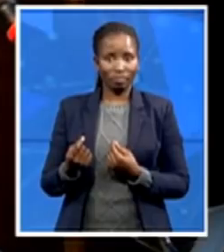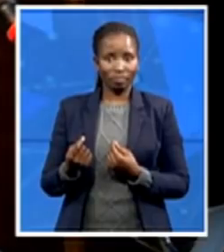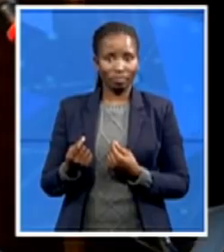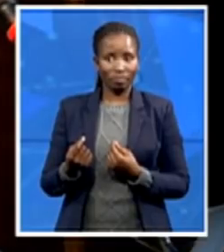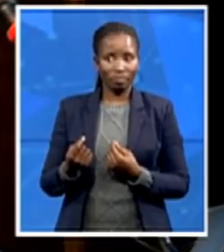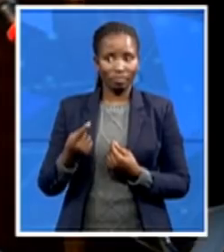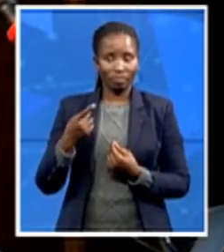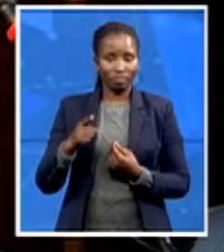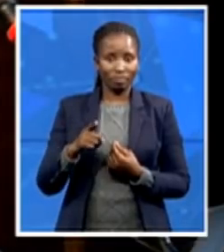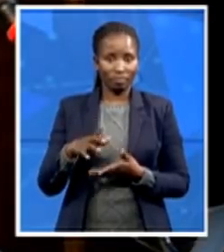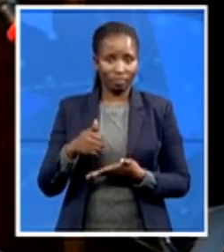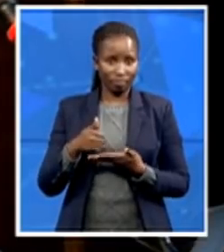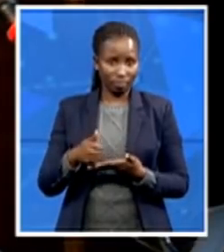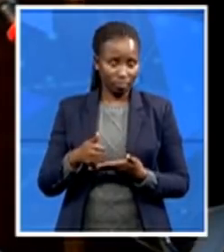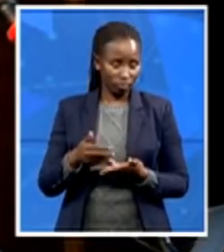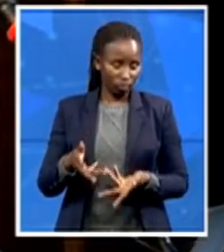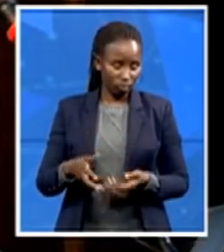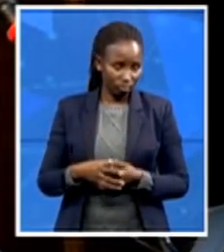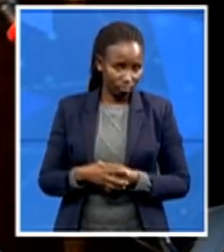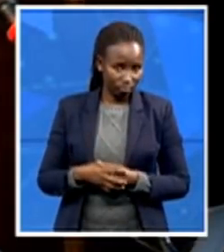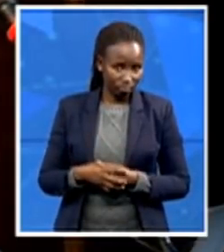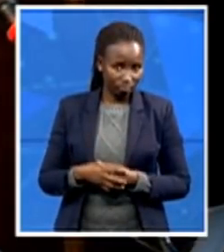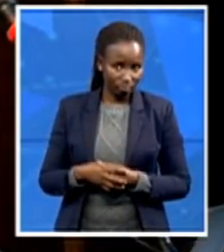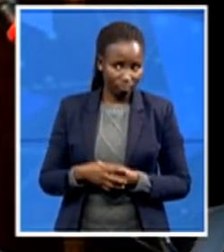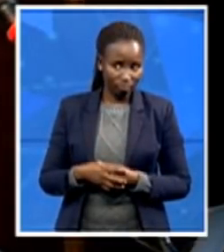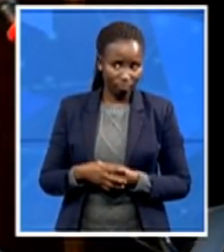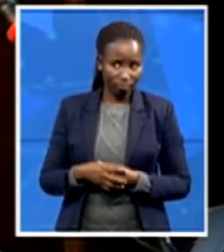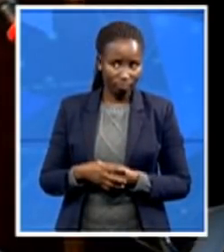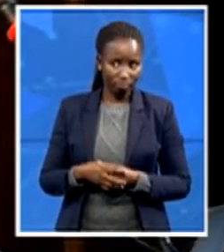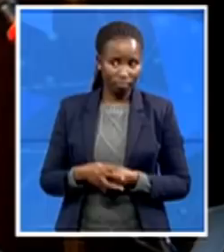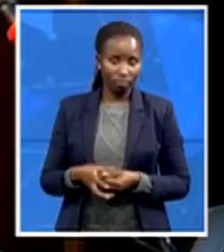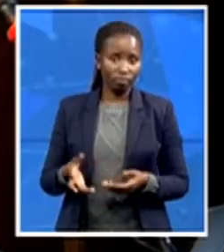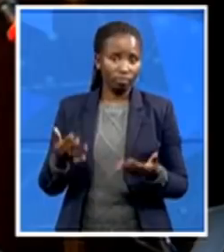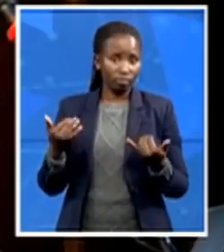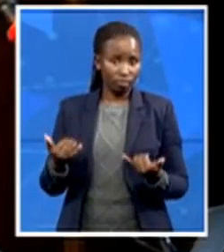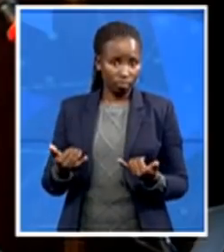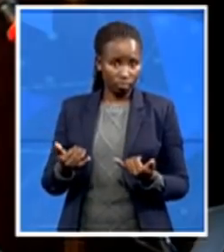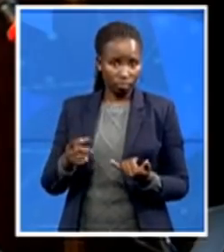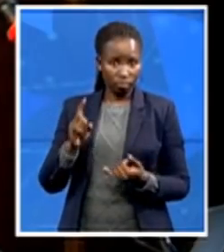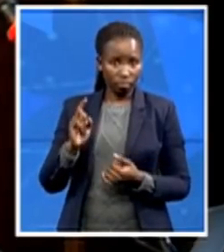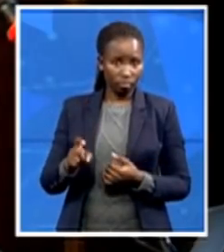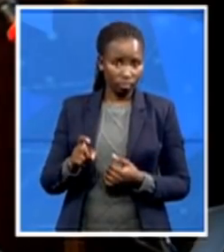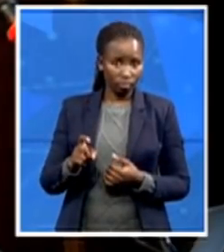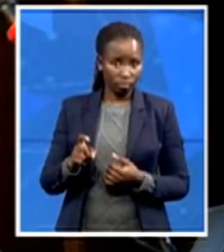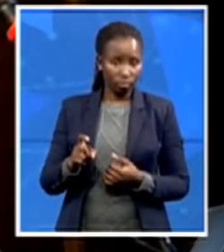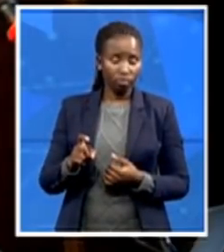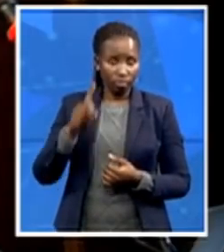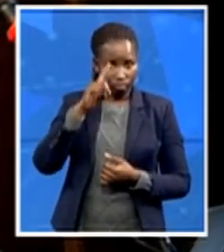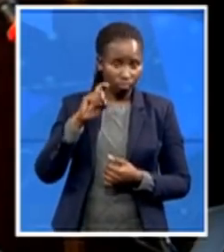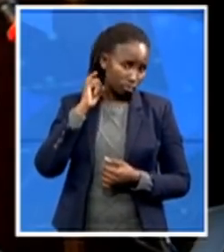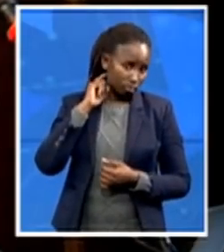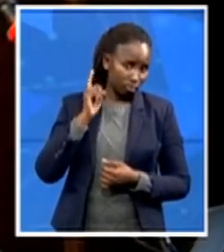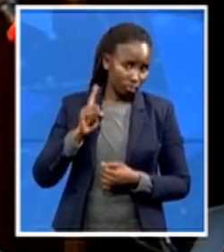Now, in deciding on whether I should grant bail or not, I take into account the personal circumstances of